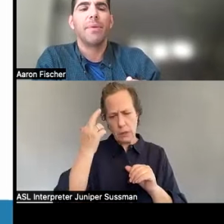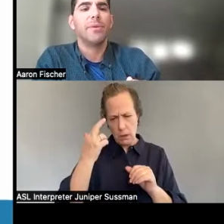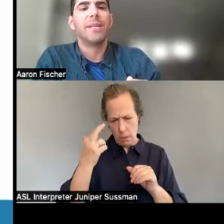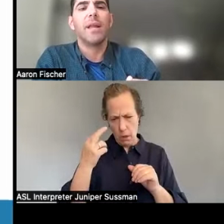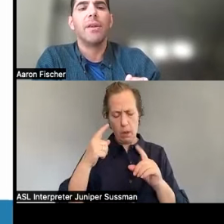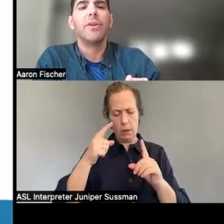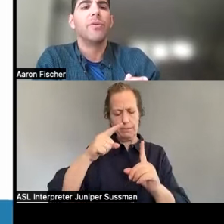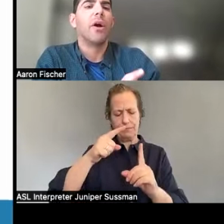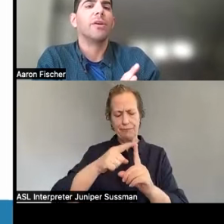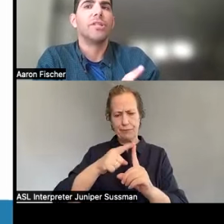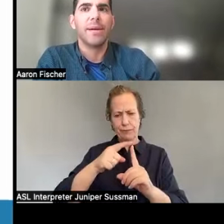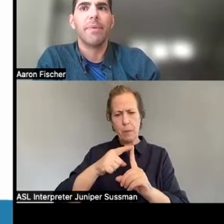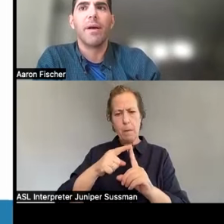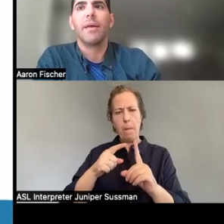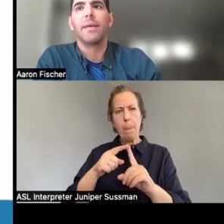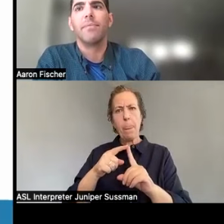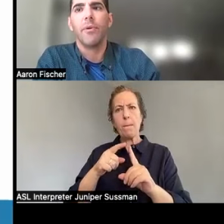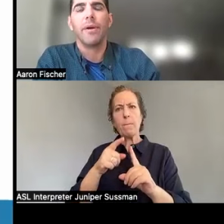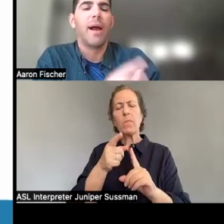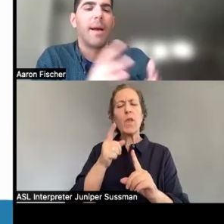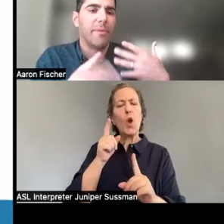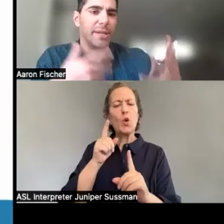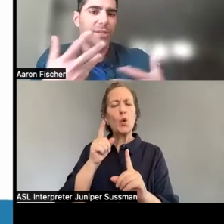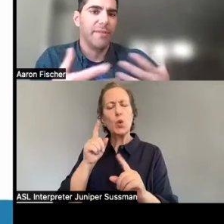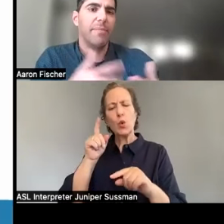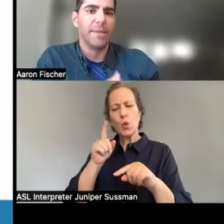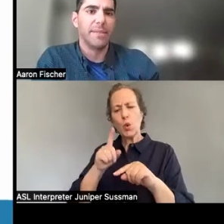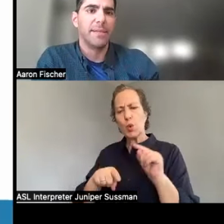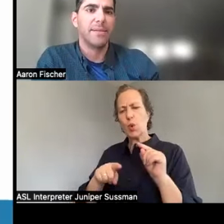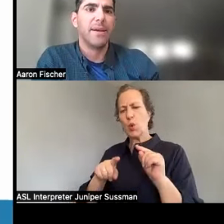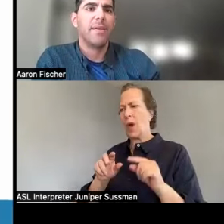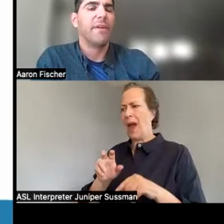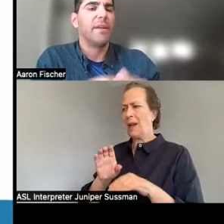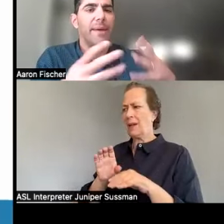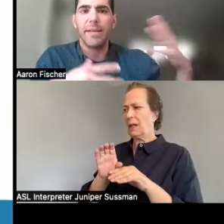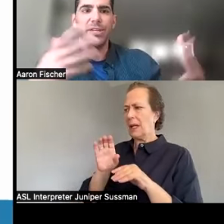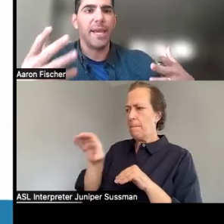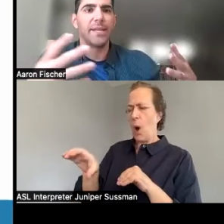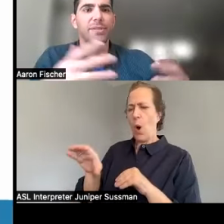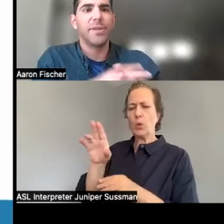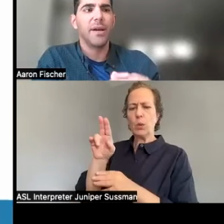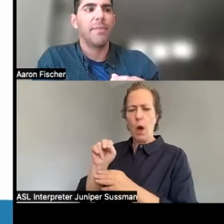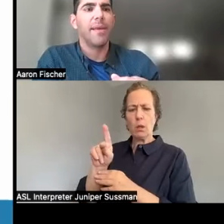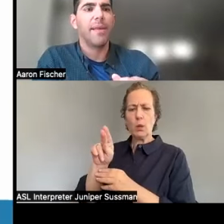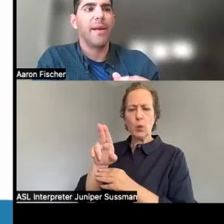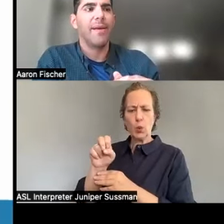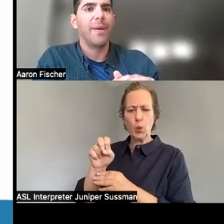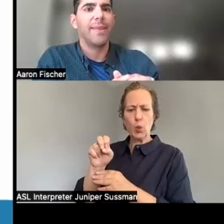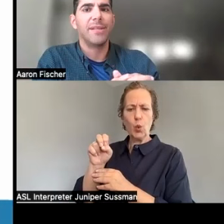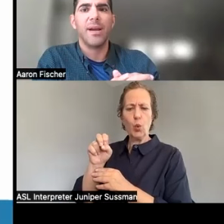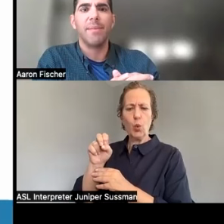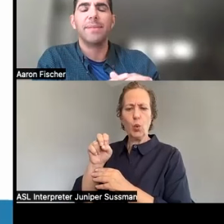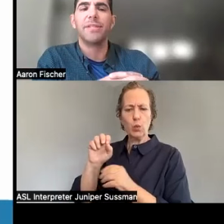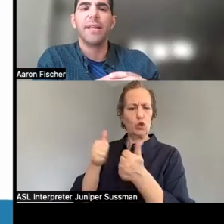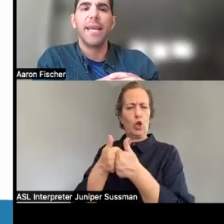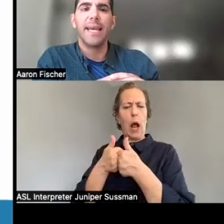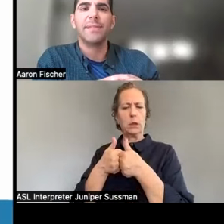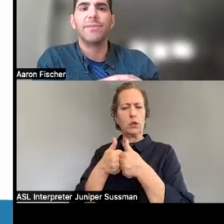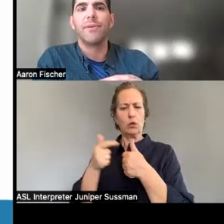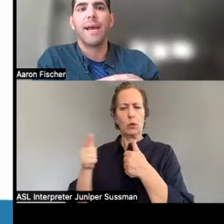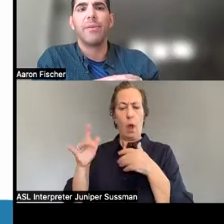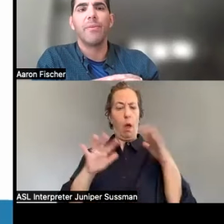can't impose an undue hardship on the employer operation of the business, fundamentally change what that job